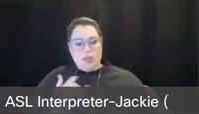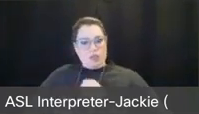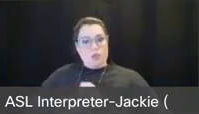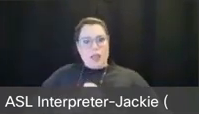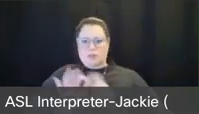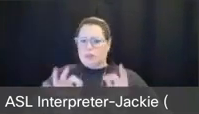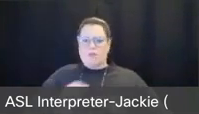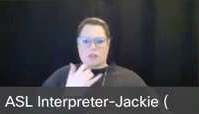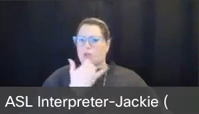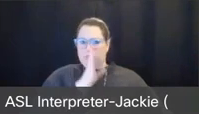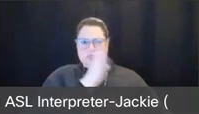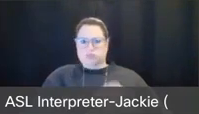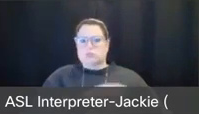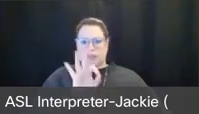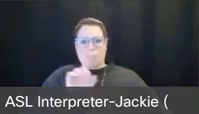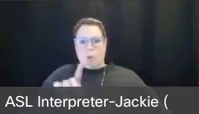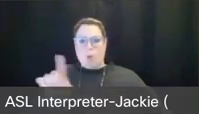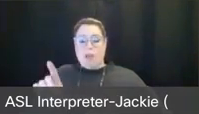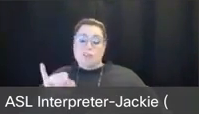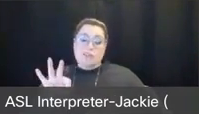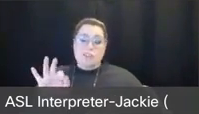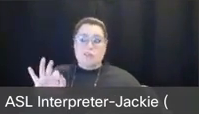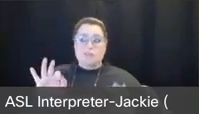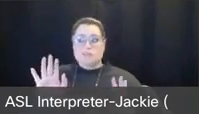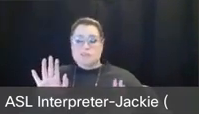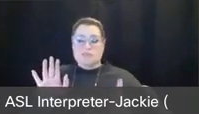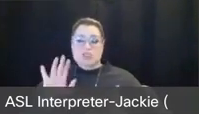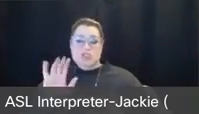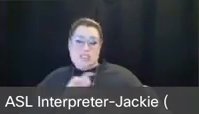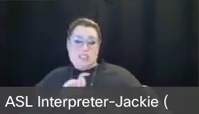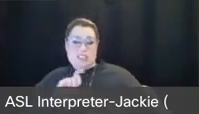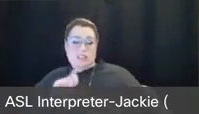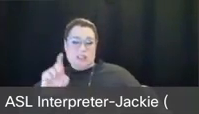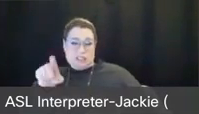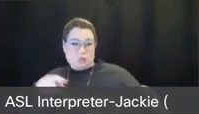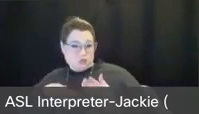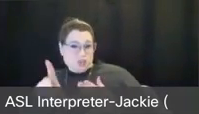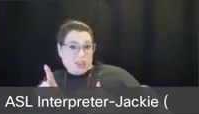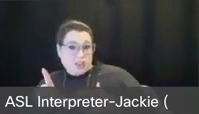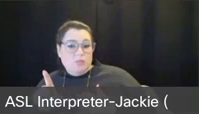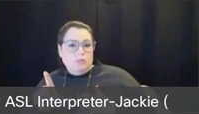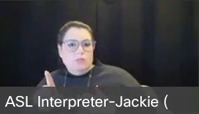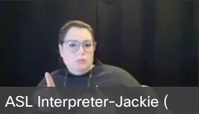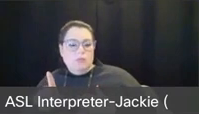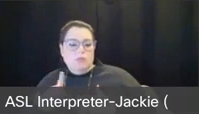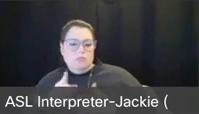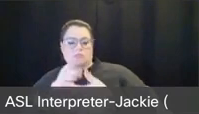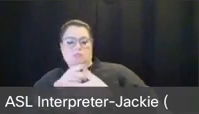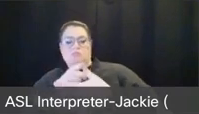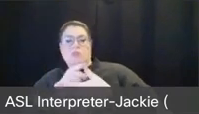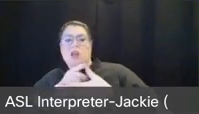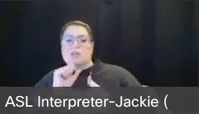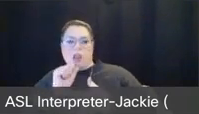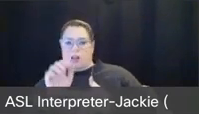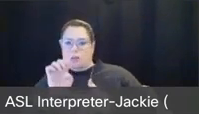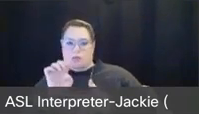911. The Home Improvement Commission. If you think that there's some kind of elder